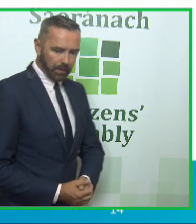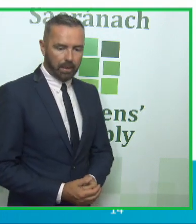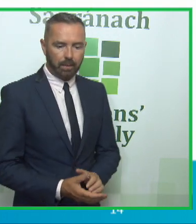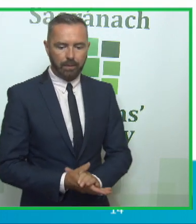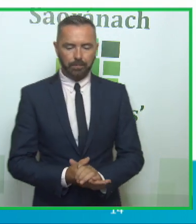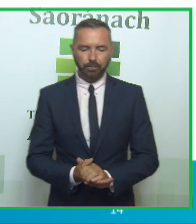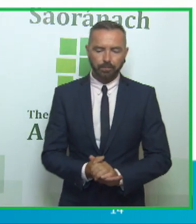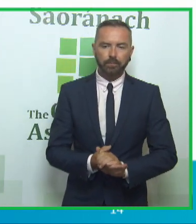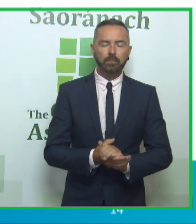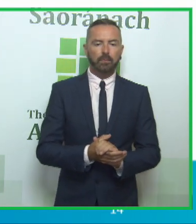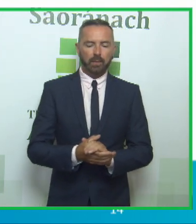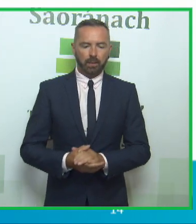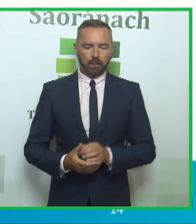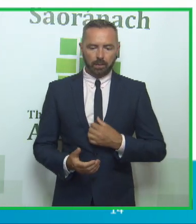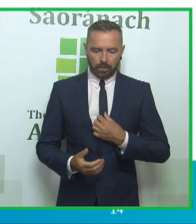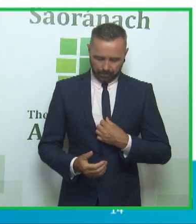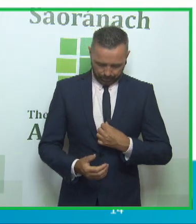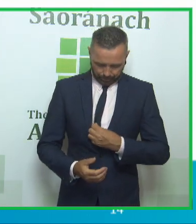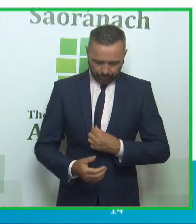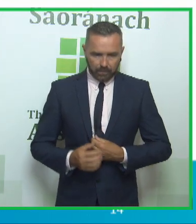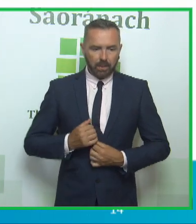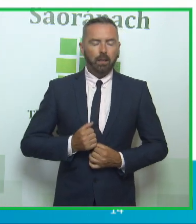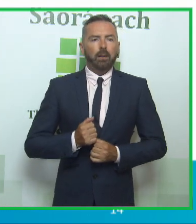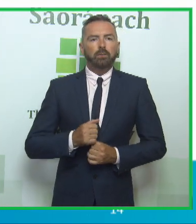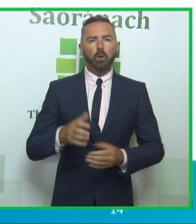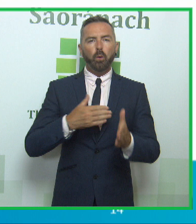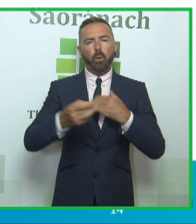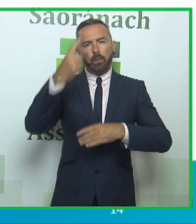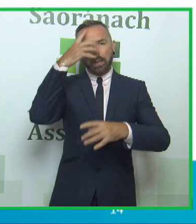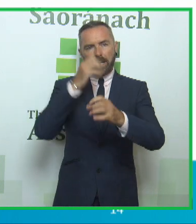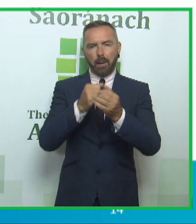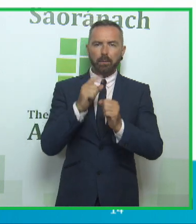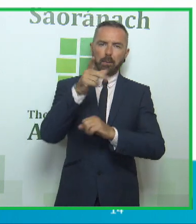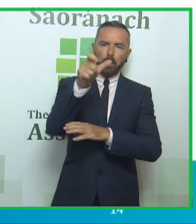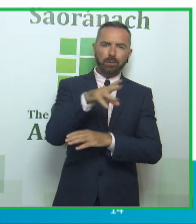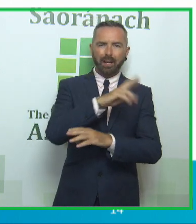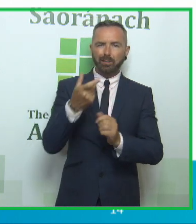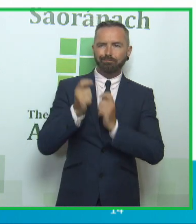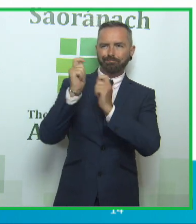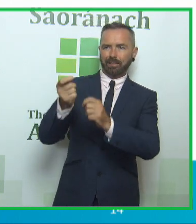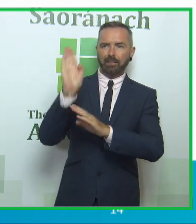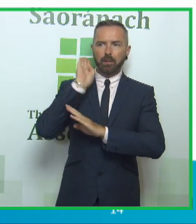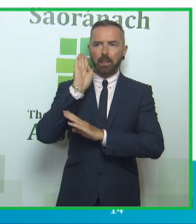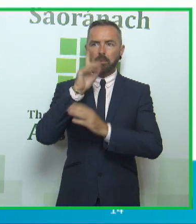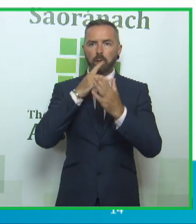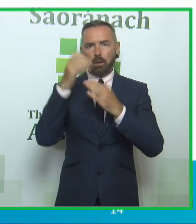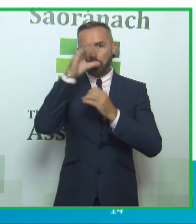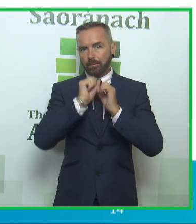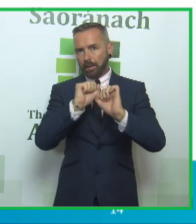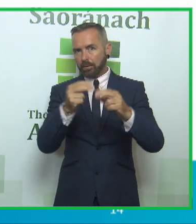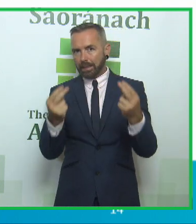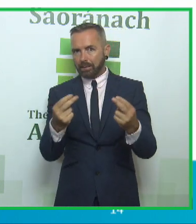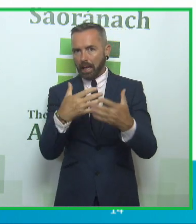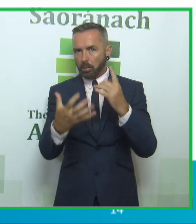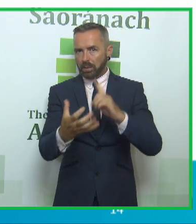and equality, so not just giving someone a bed, but actually looking at their needs, how do we achieve health equity? Well, we